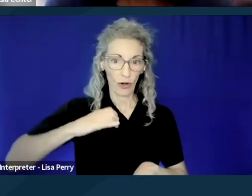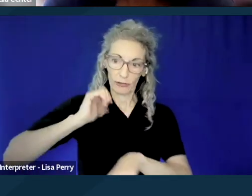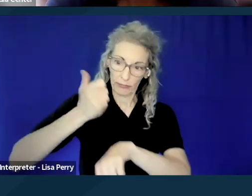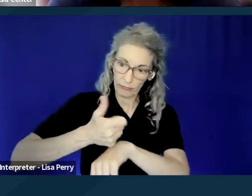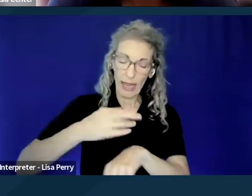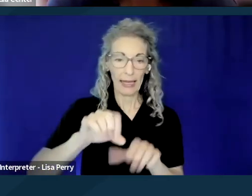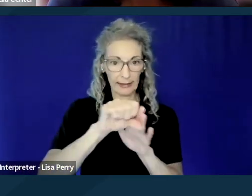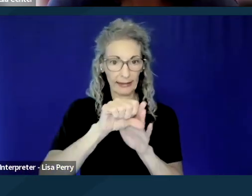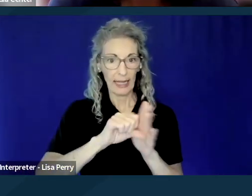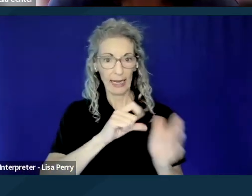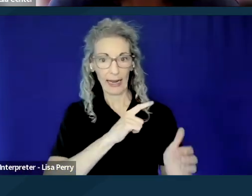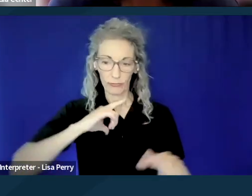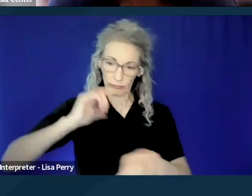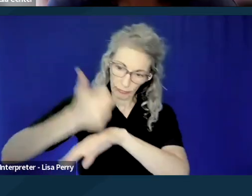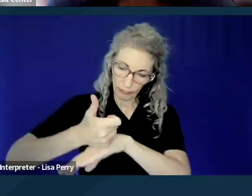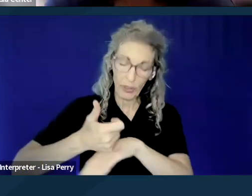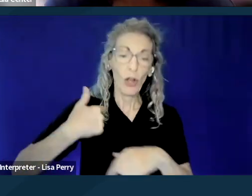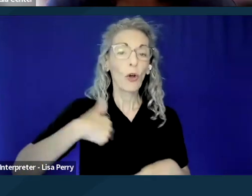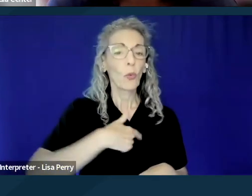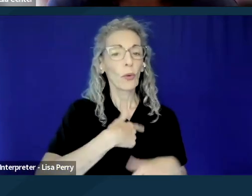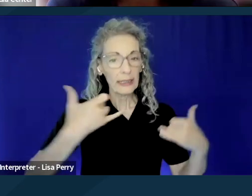We can still watch out